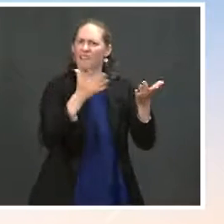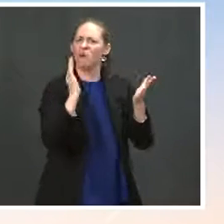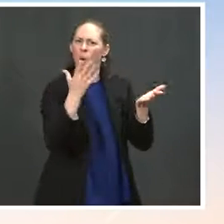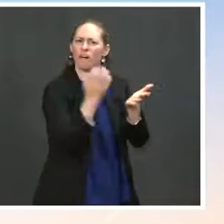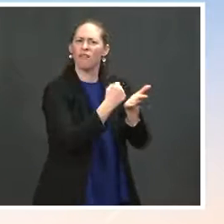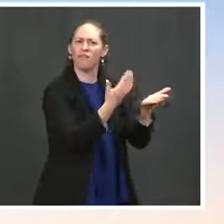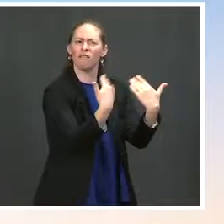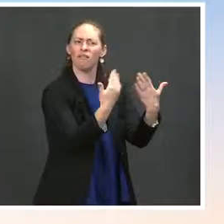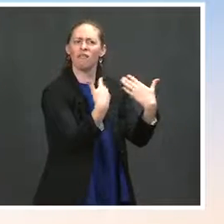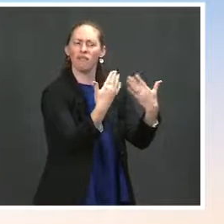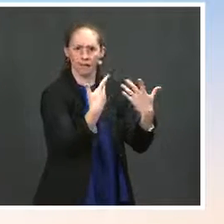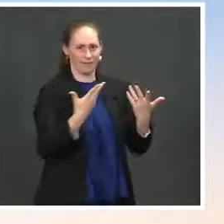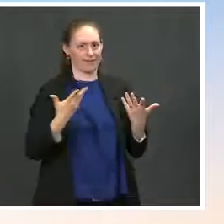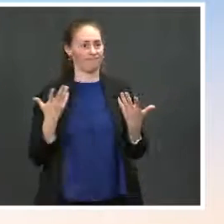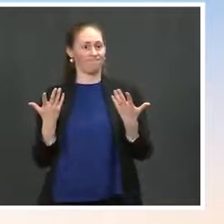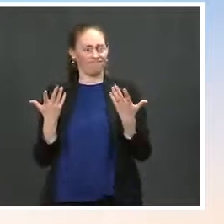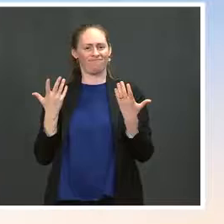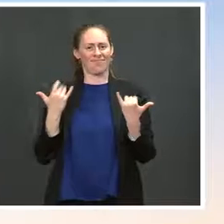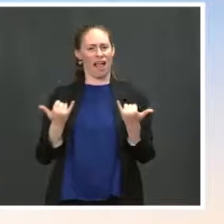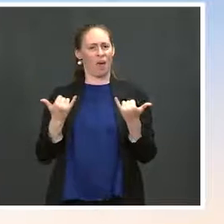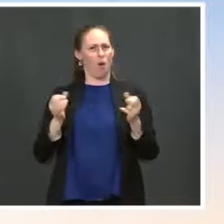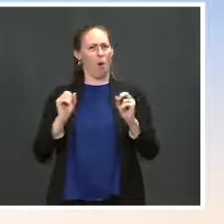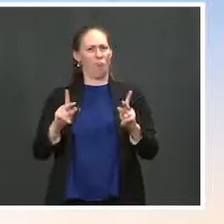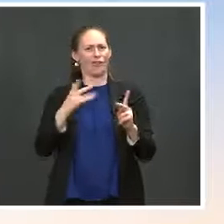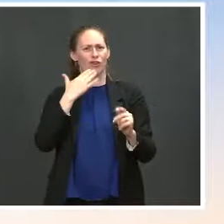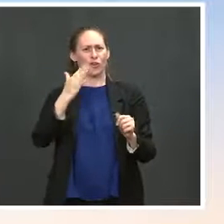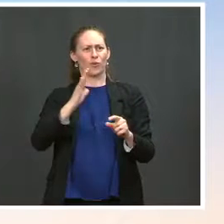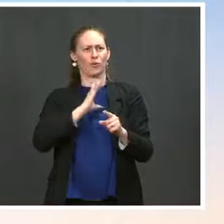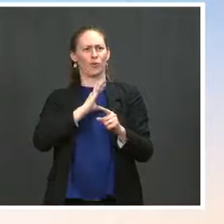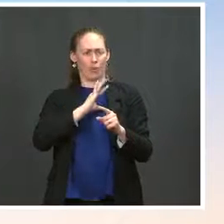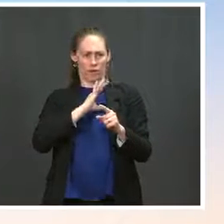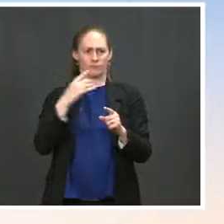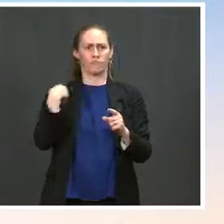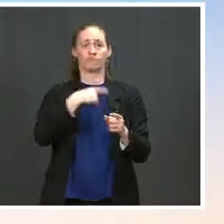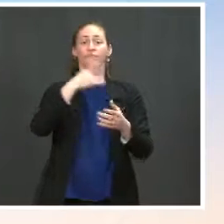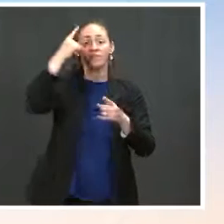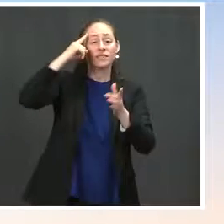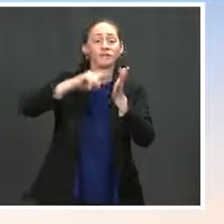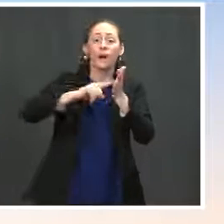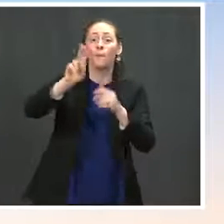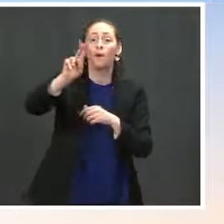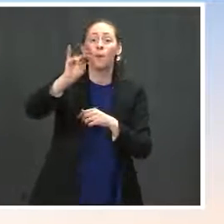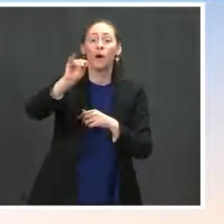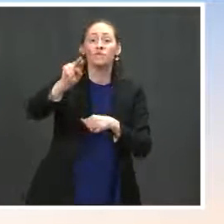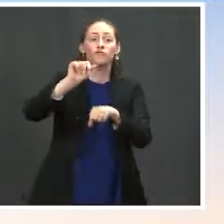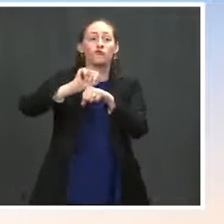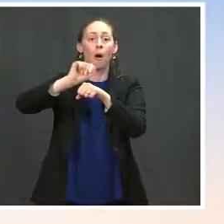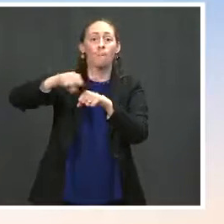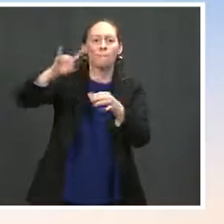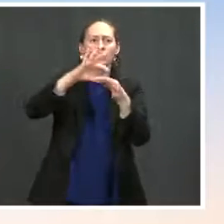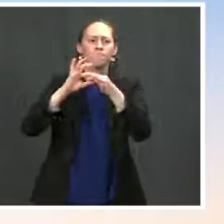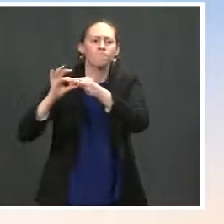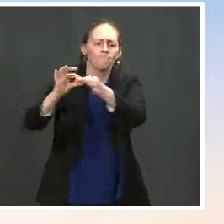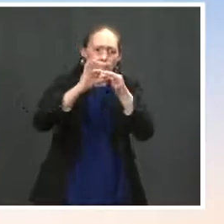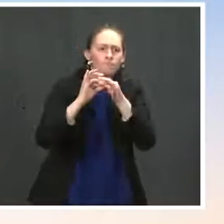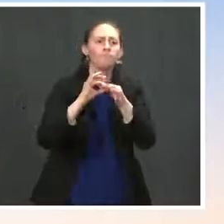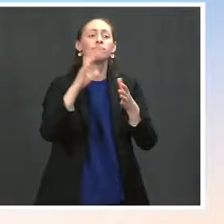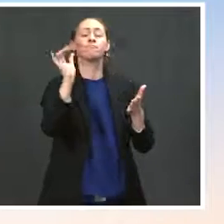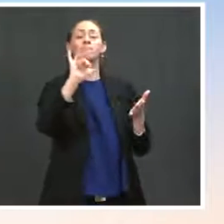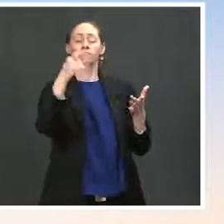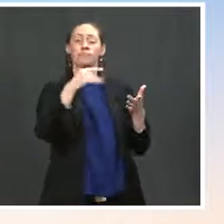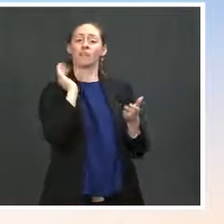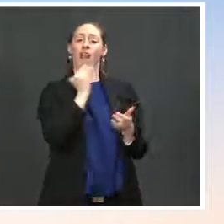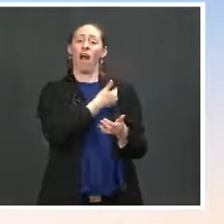have to create good paying union jobs, improve public health, keep our communities safe,